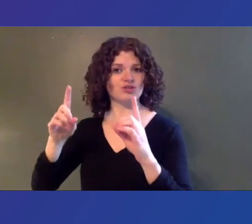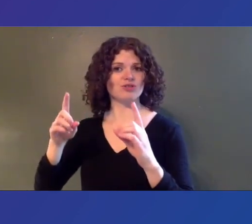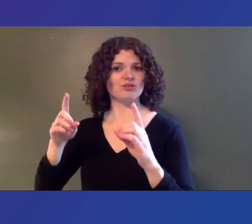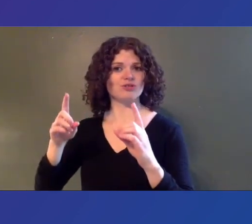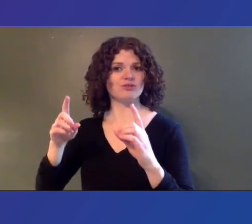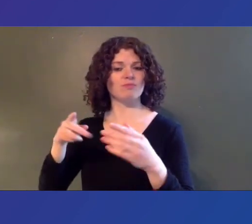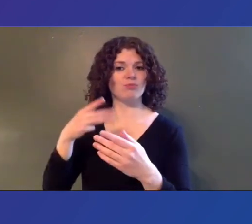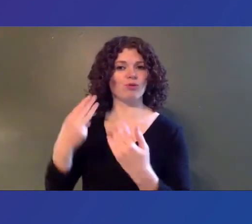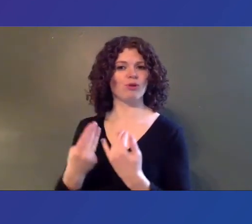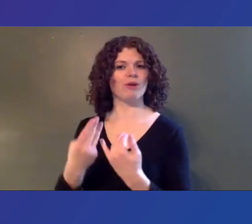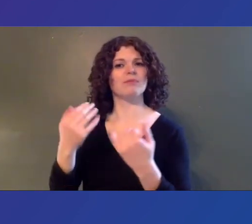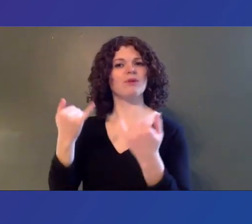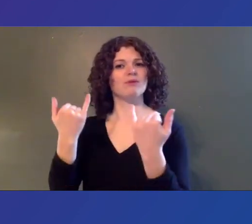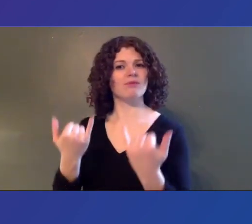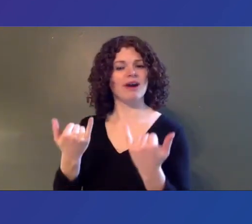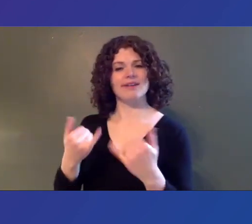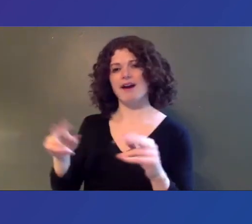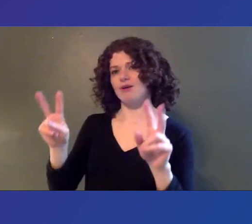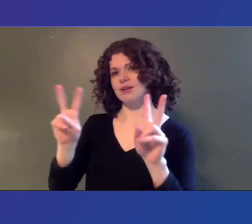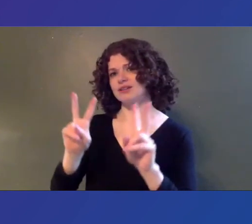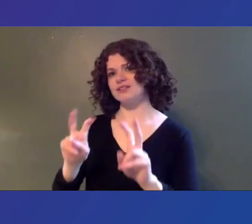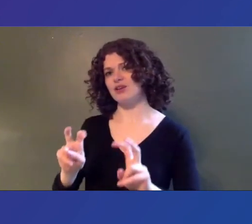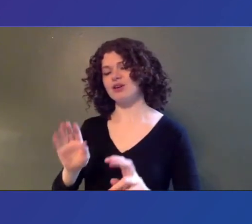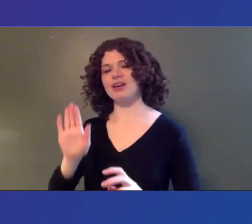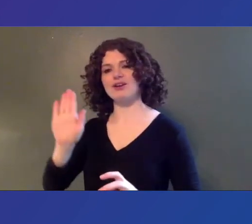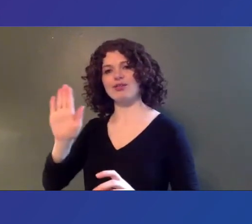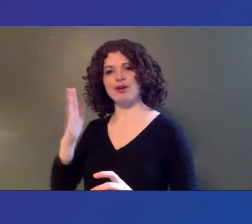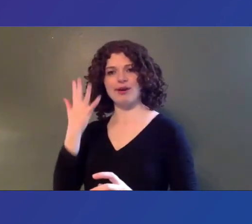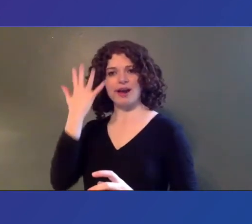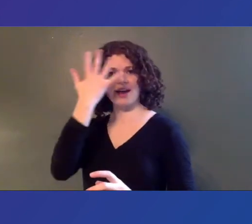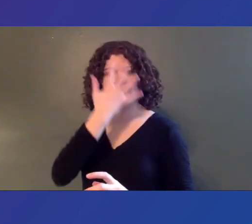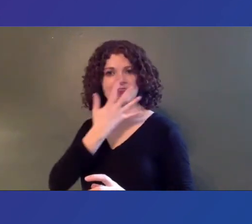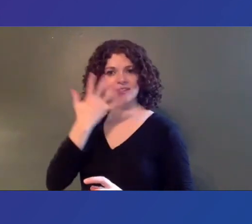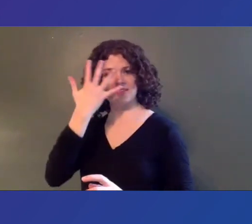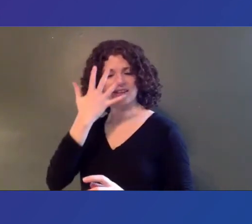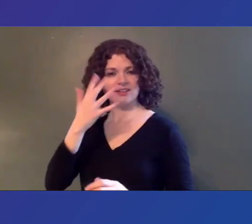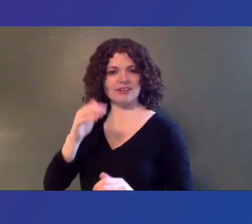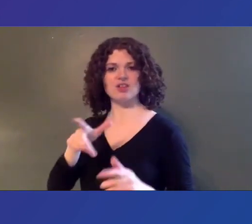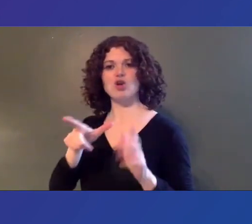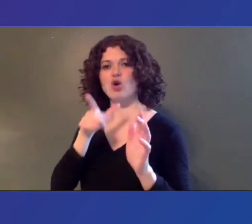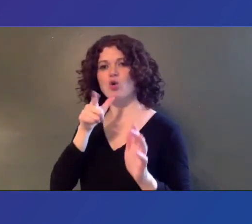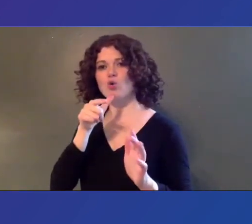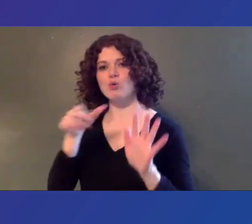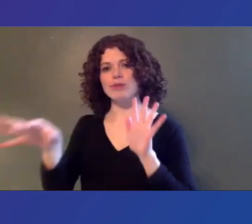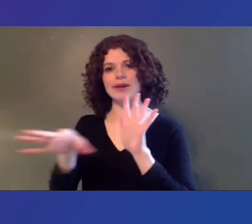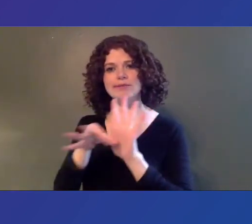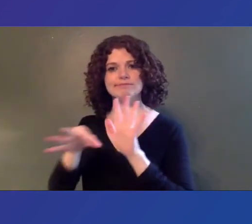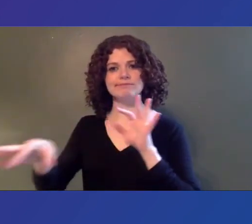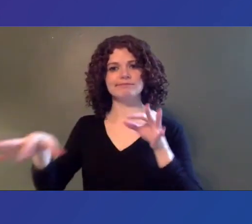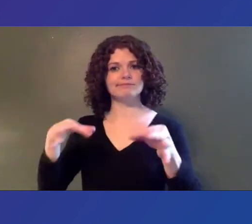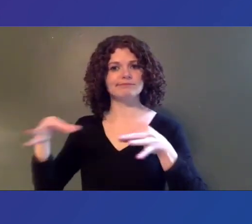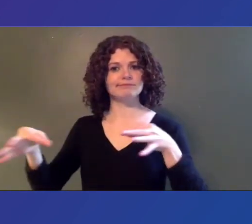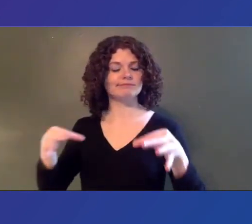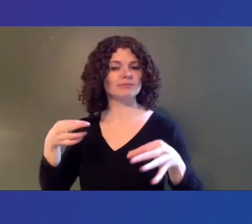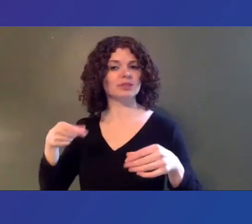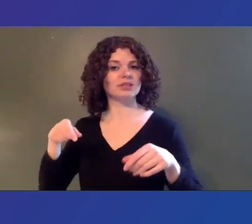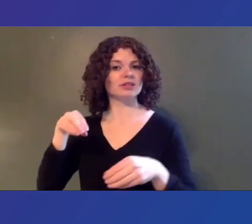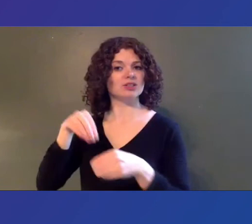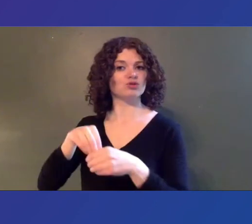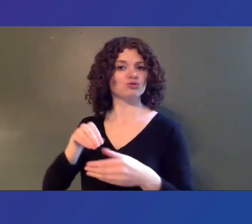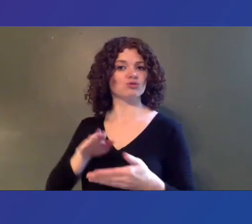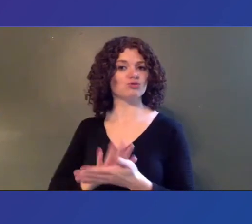systems when accepting new students to decolonize dance and open up accessibility in dance